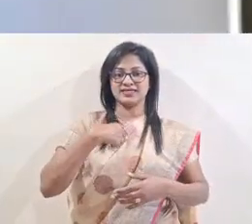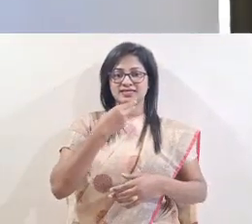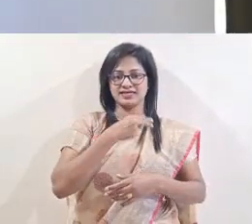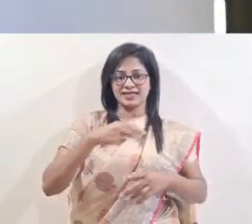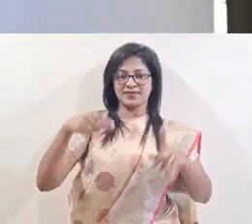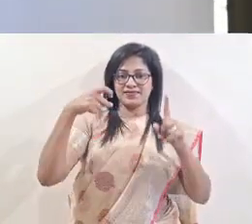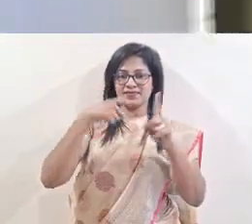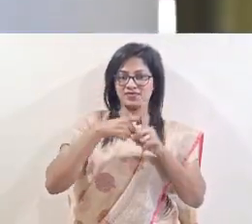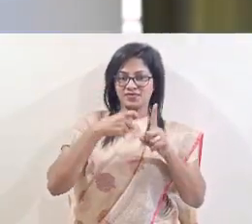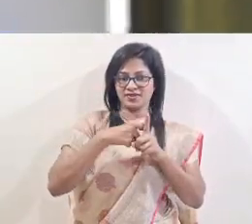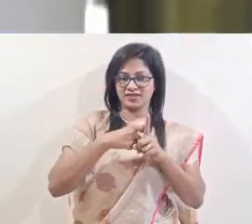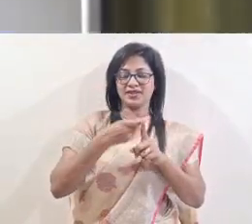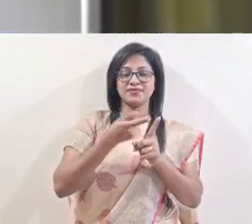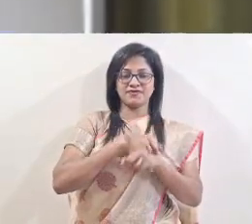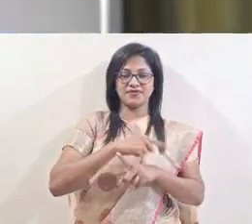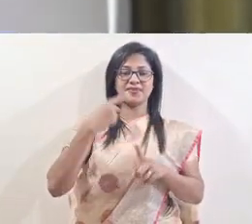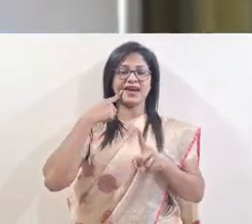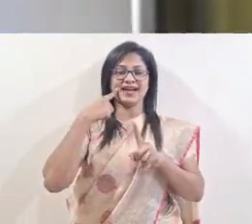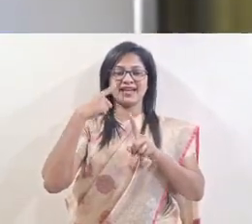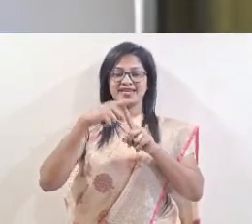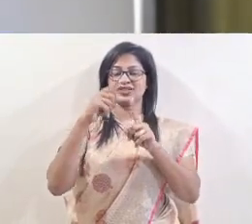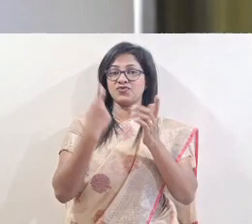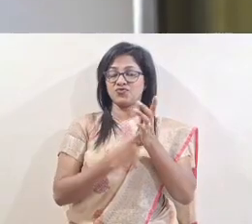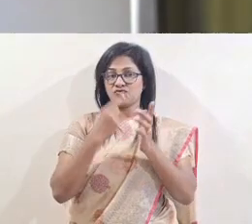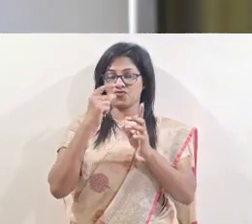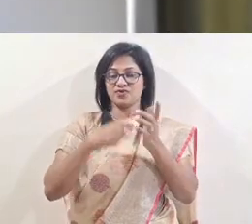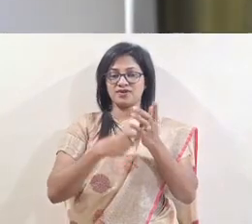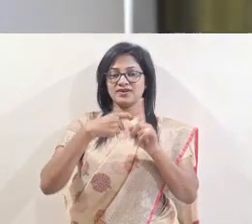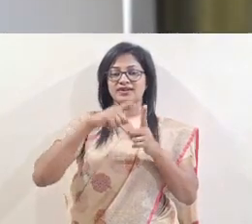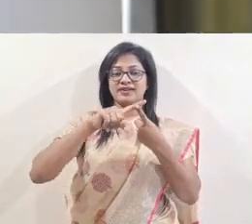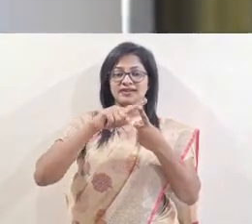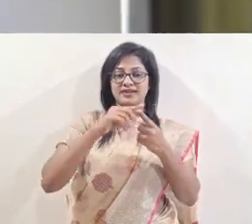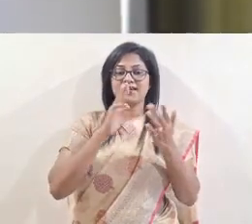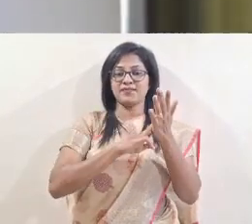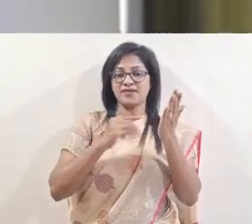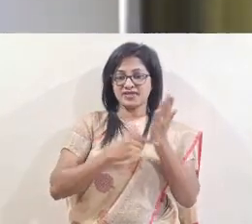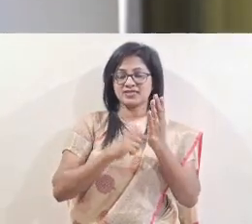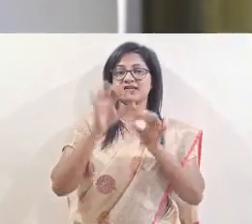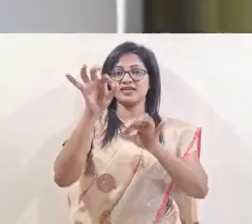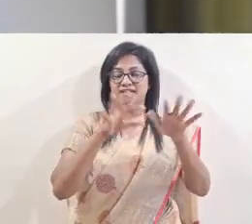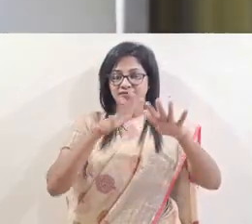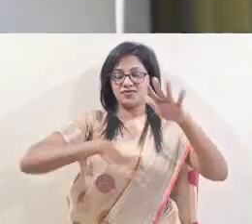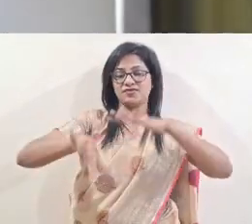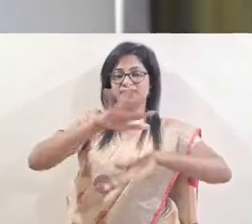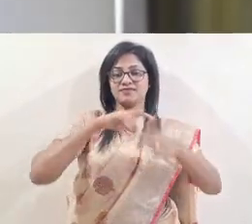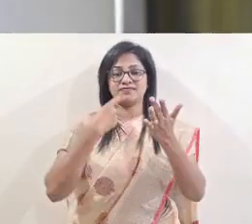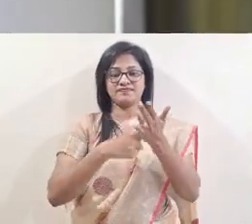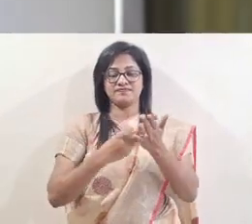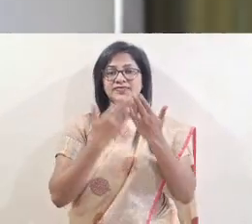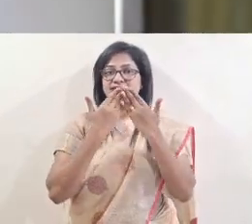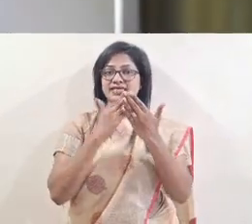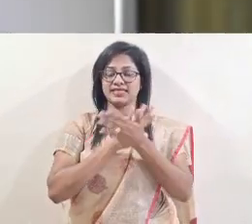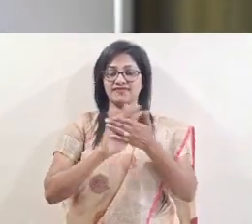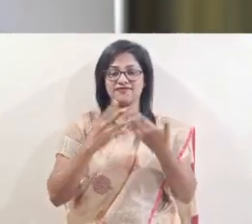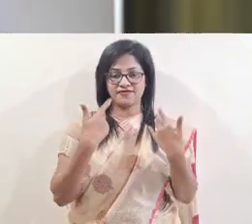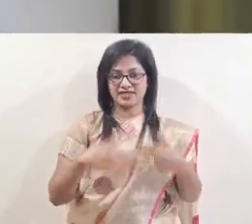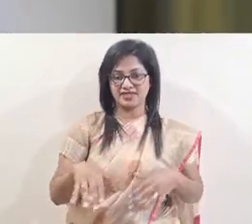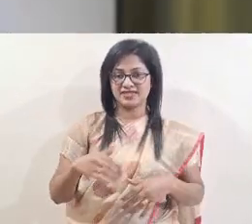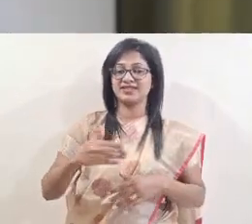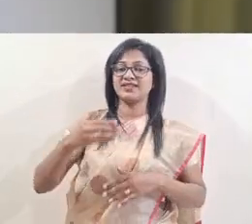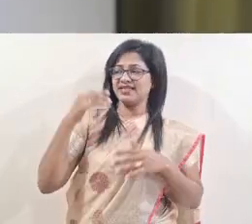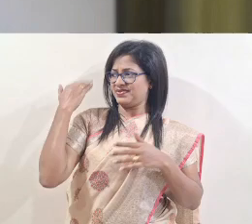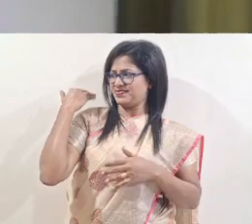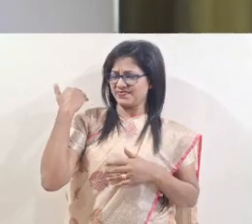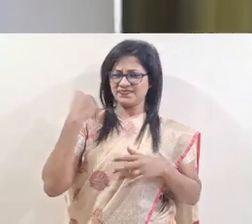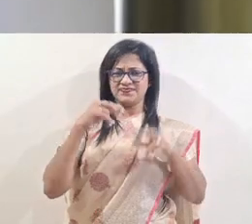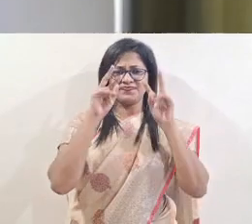from IIT Roorkee. I've finished my master's in urban and rural planning. So, in the recent days, we all witnessed that our